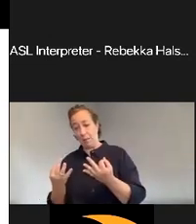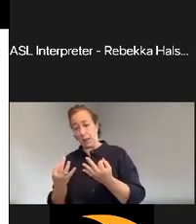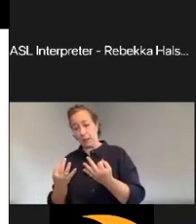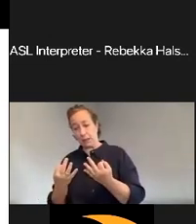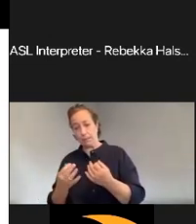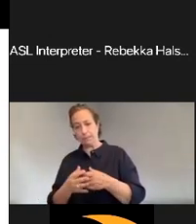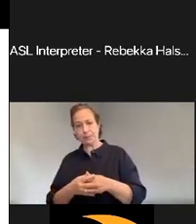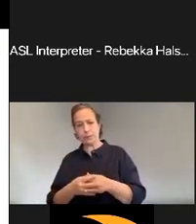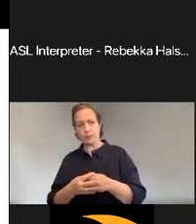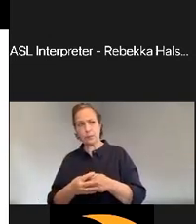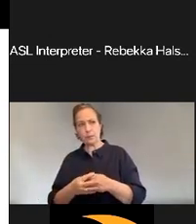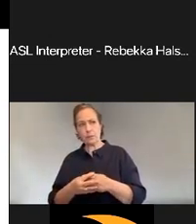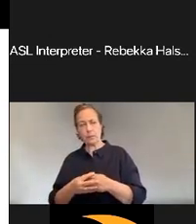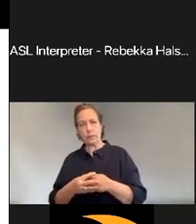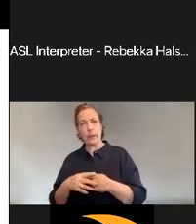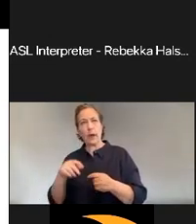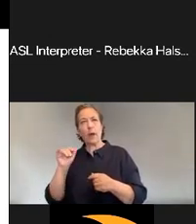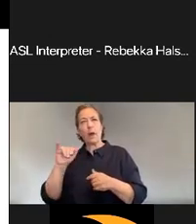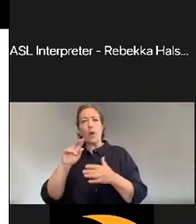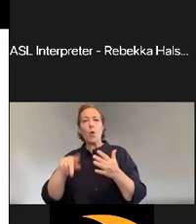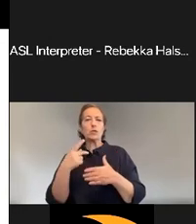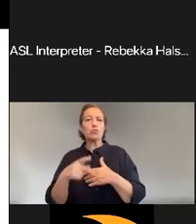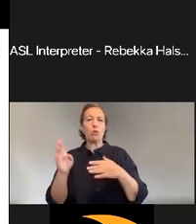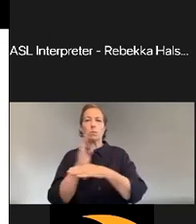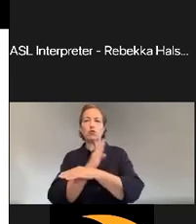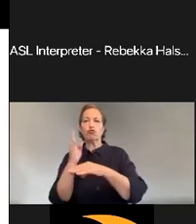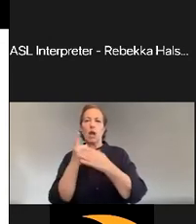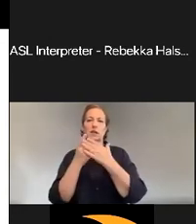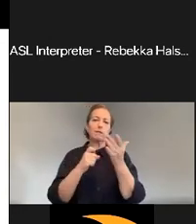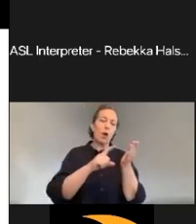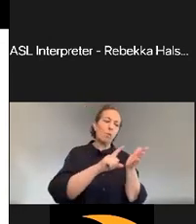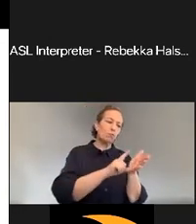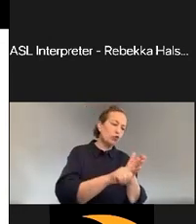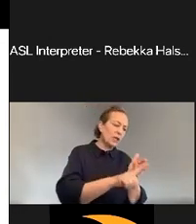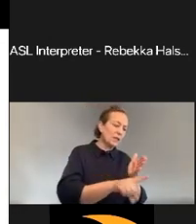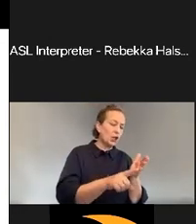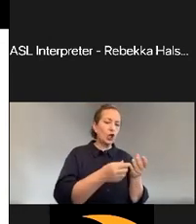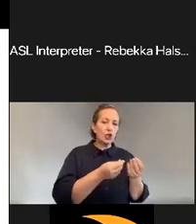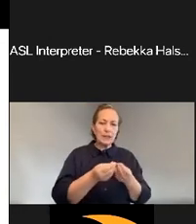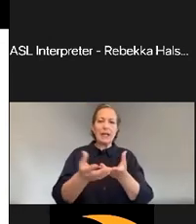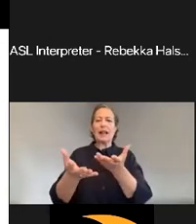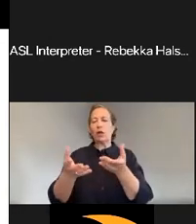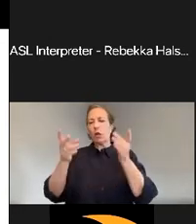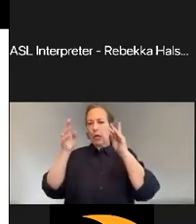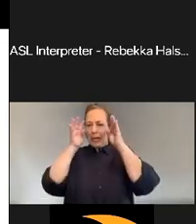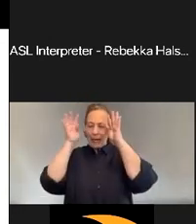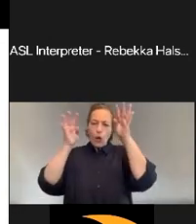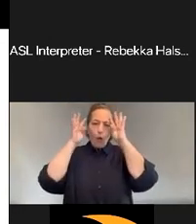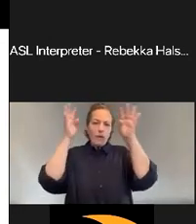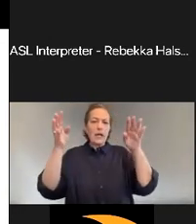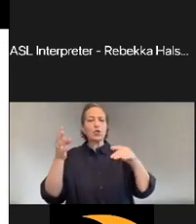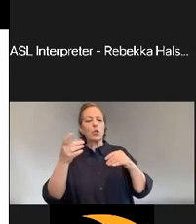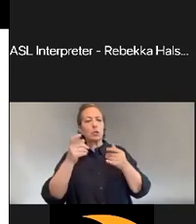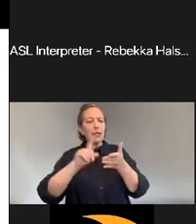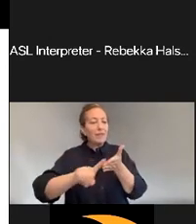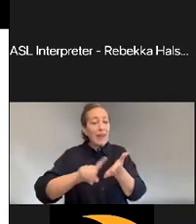mean, those programs range from research and delivery innovations to investigating cases